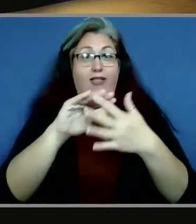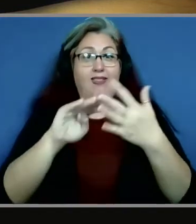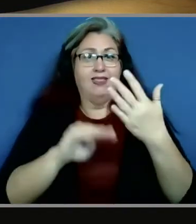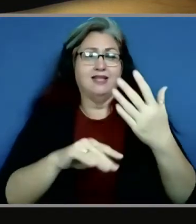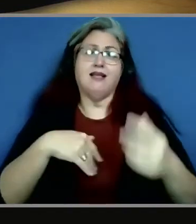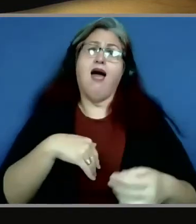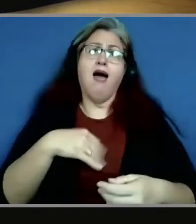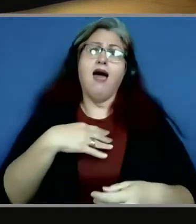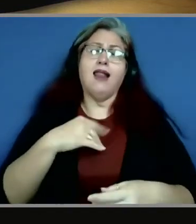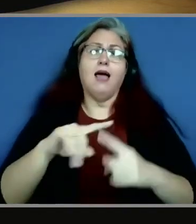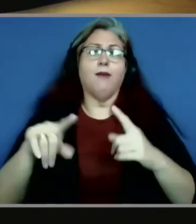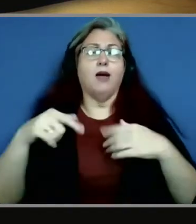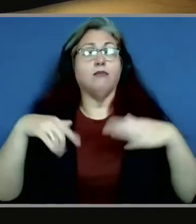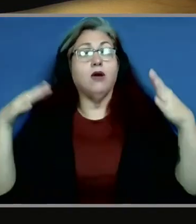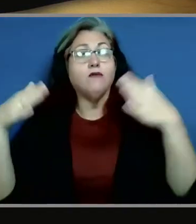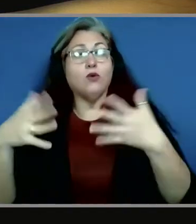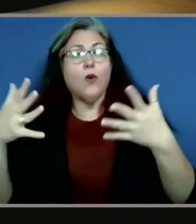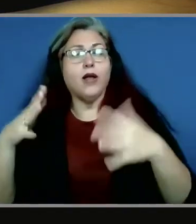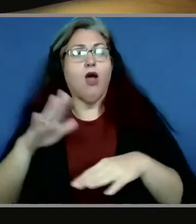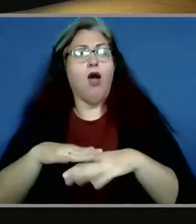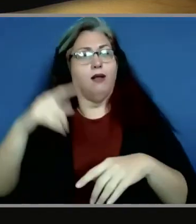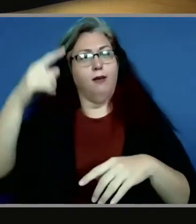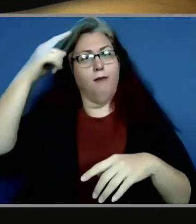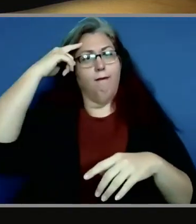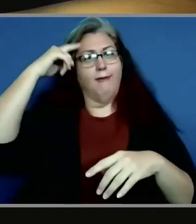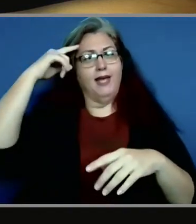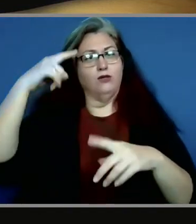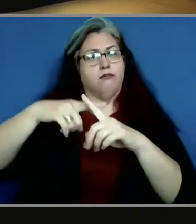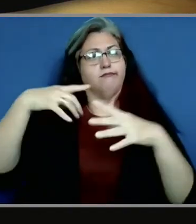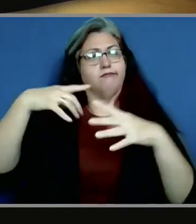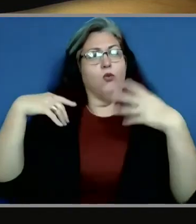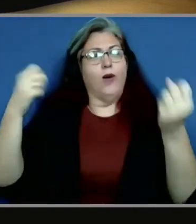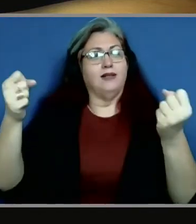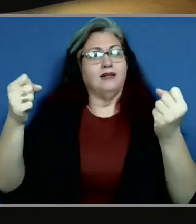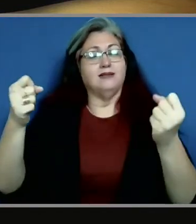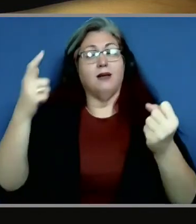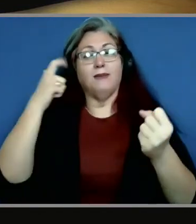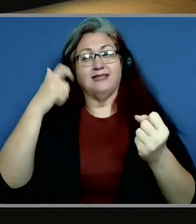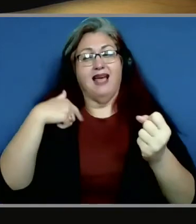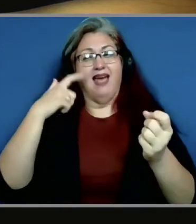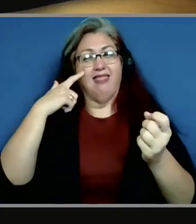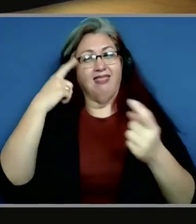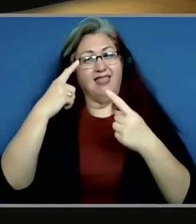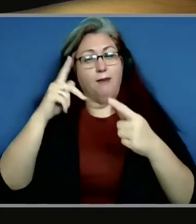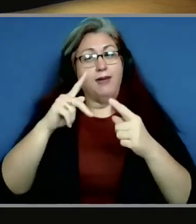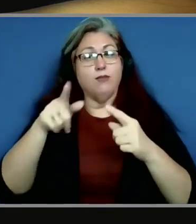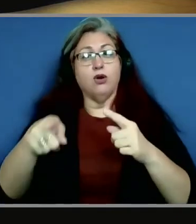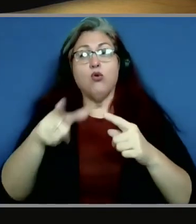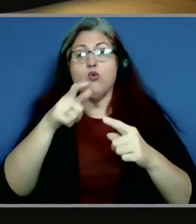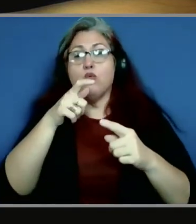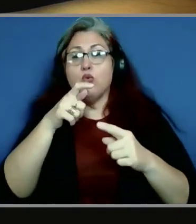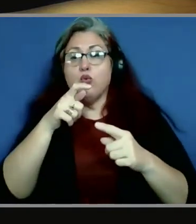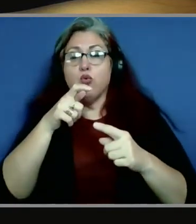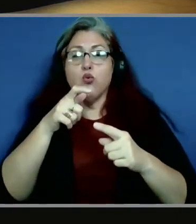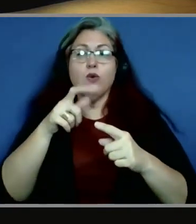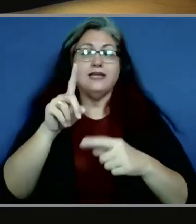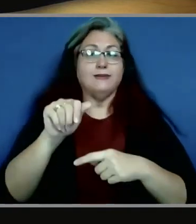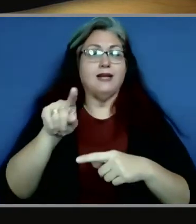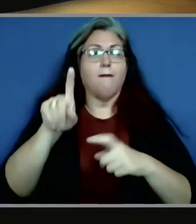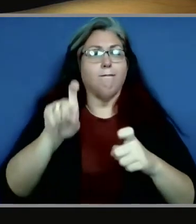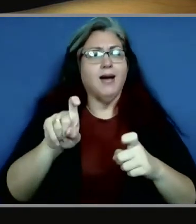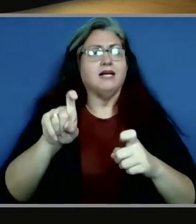want to concentrate on is mental wellness, because I think people with disabilities need to have a social